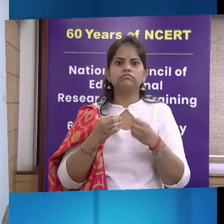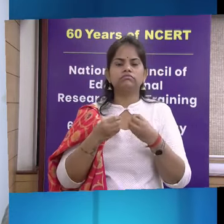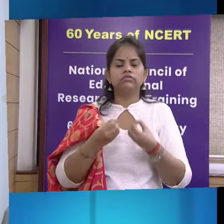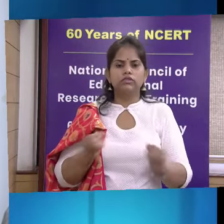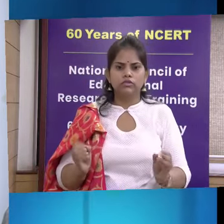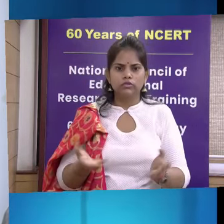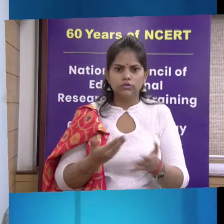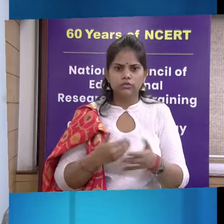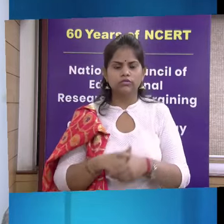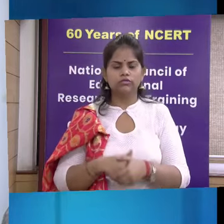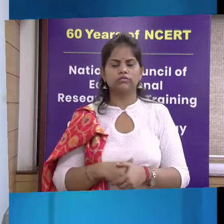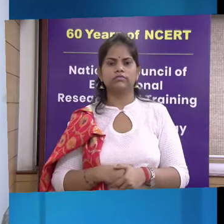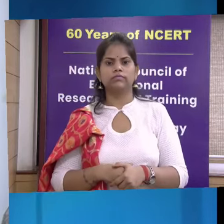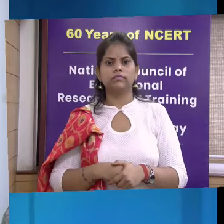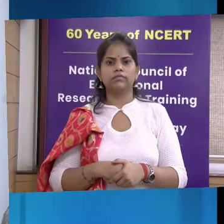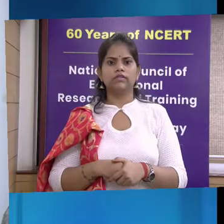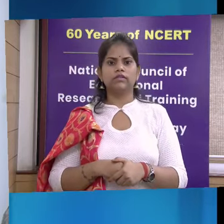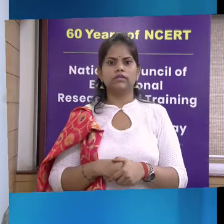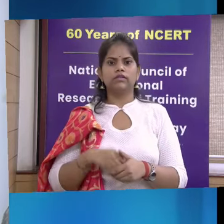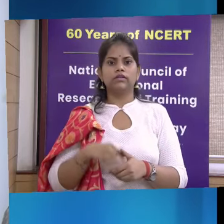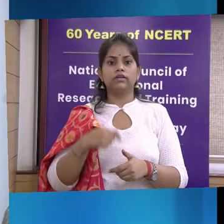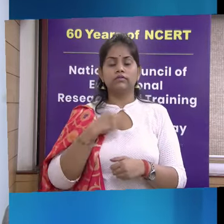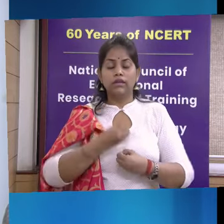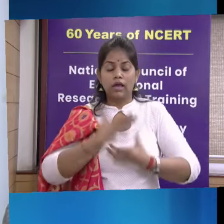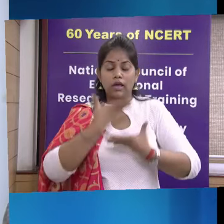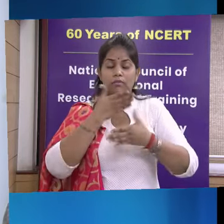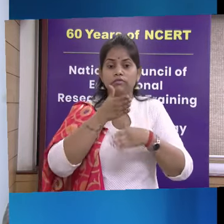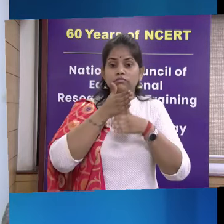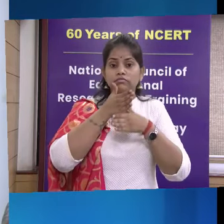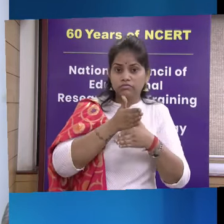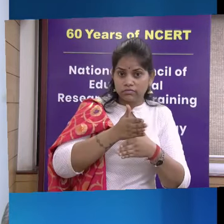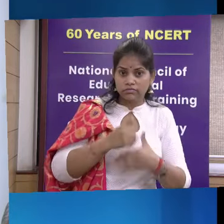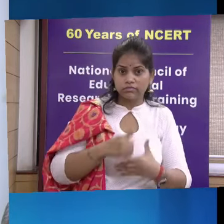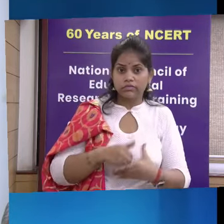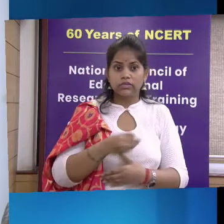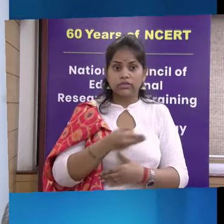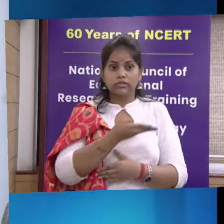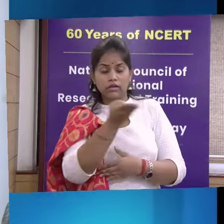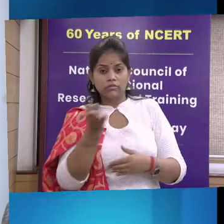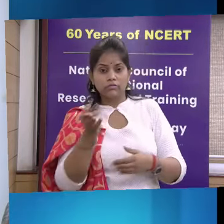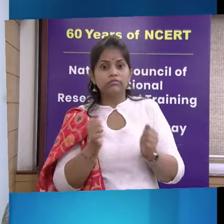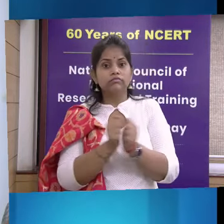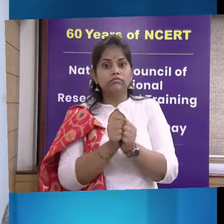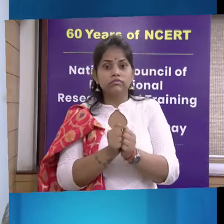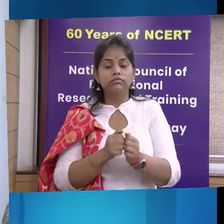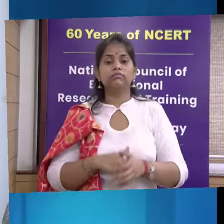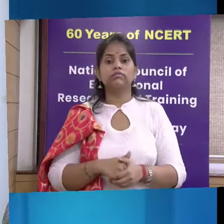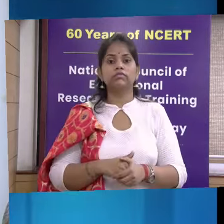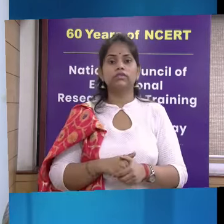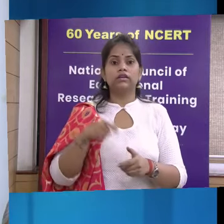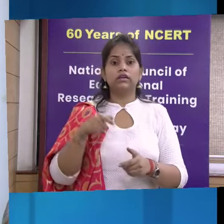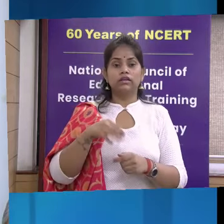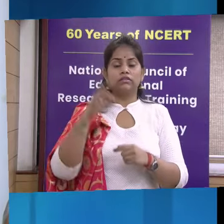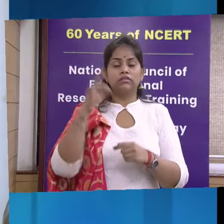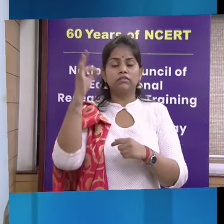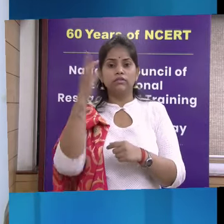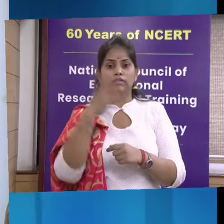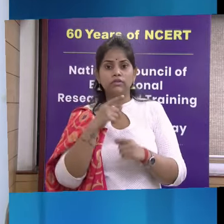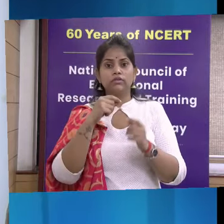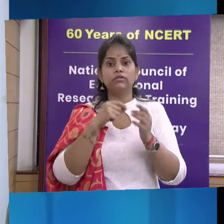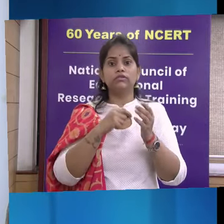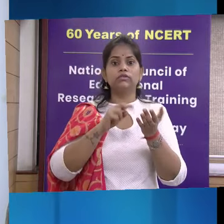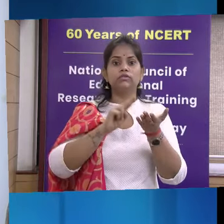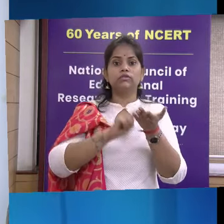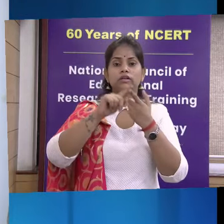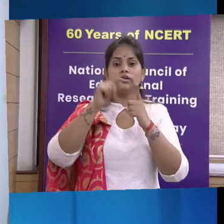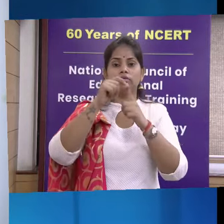towards progress. I'm happy to share with you that the new education policy